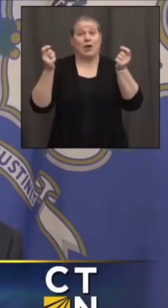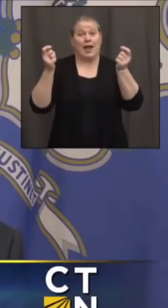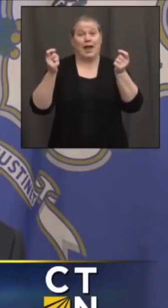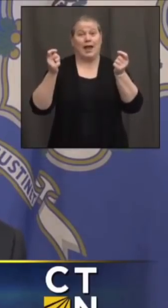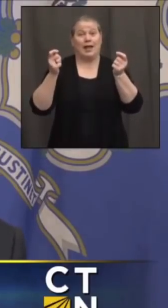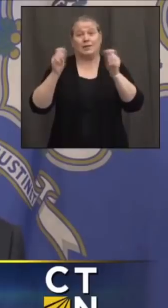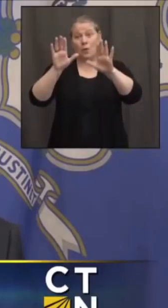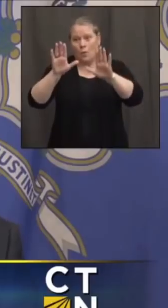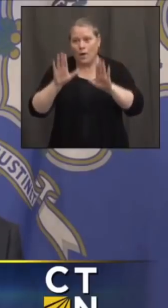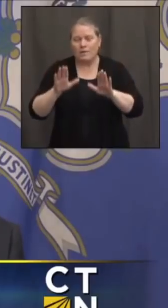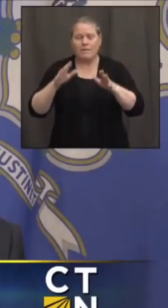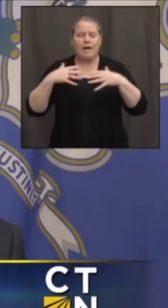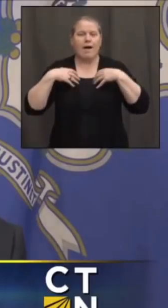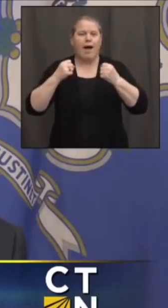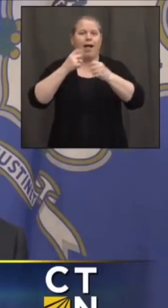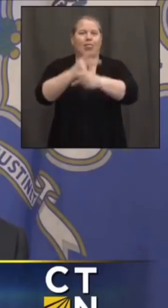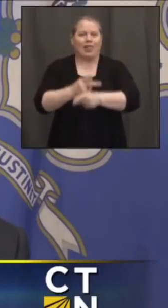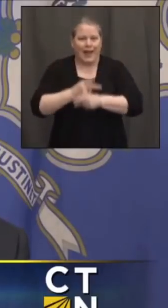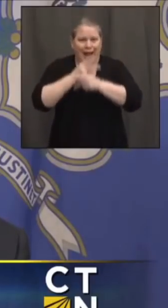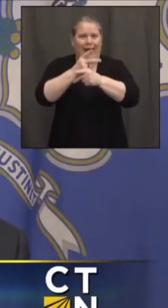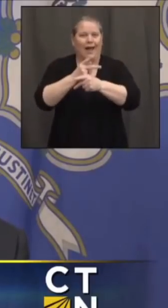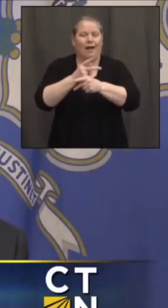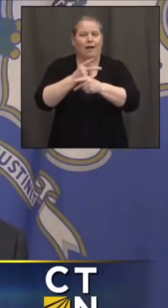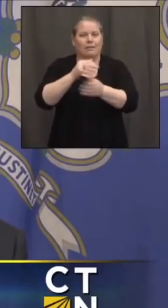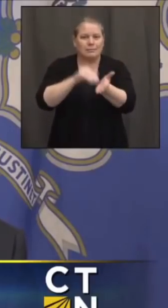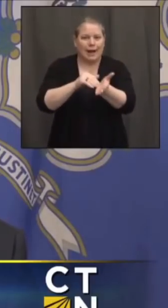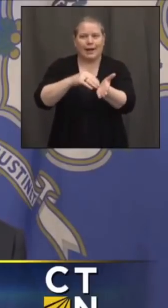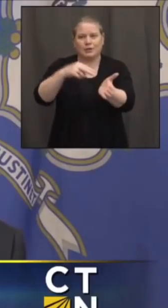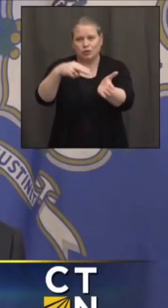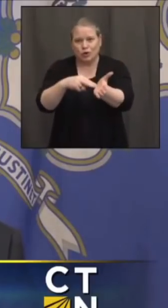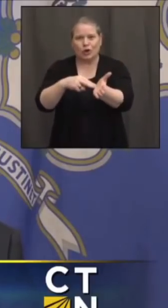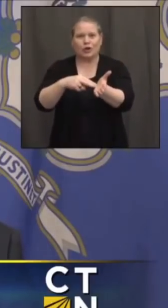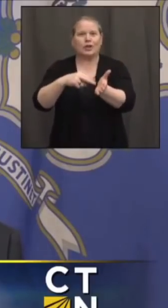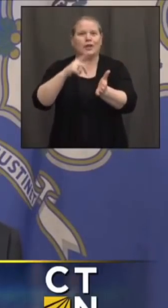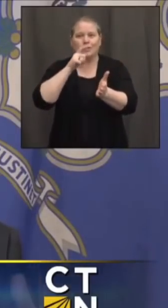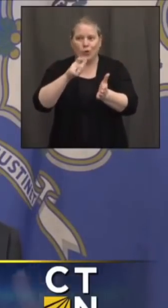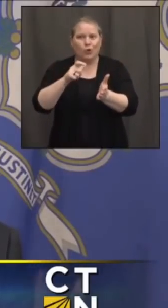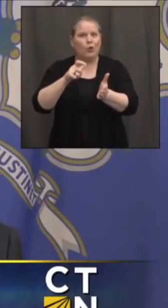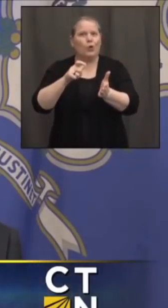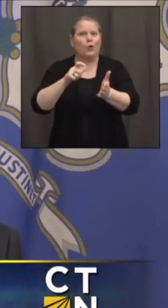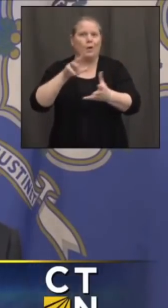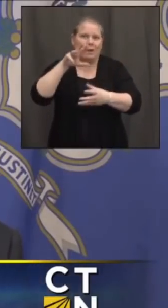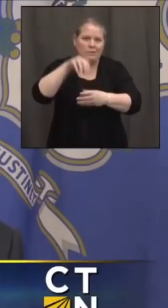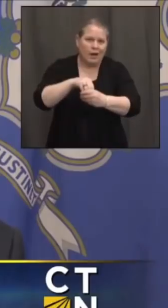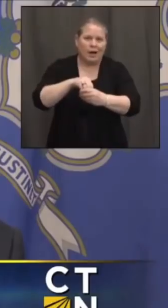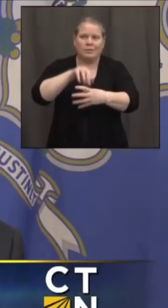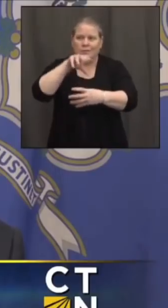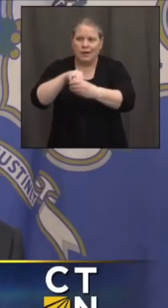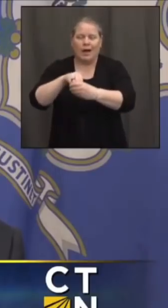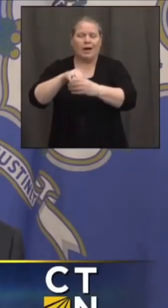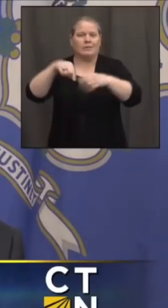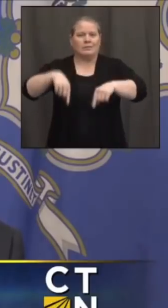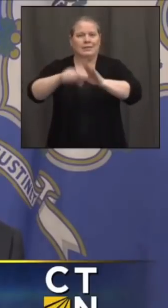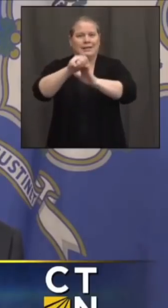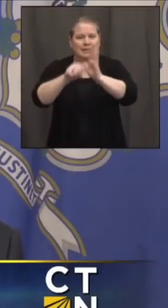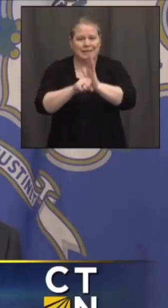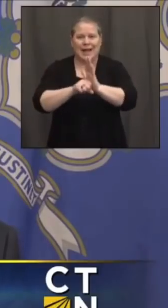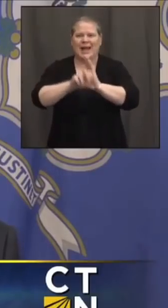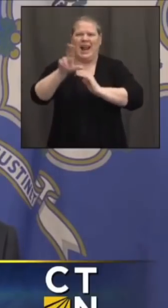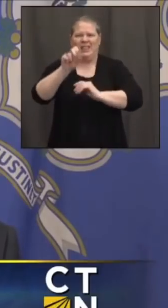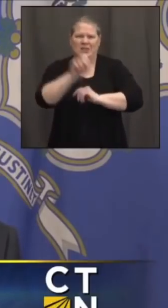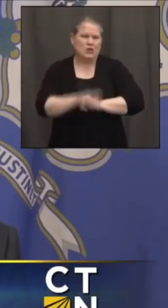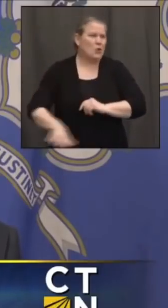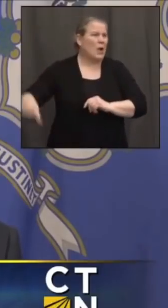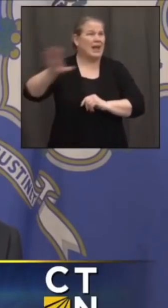healthcare frontline folks who have been taking the lead for us as a state and as a country over the last, now it's